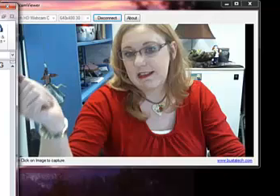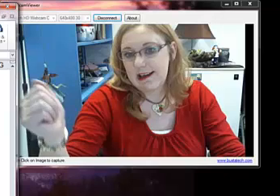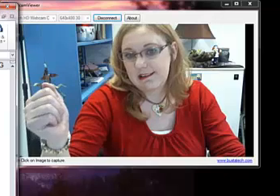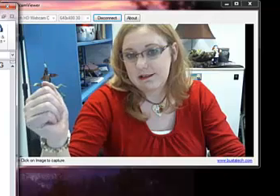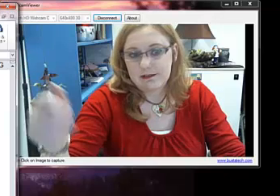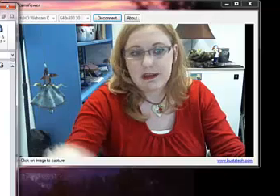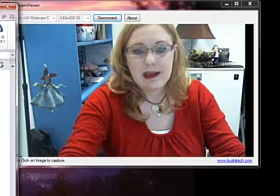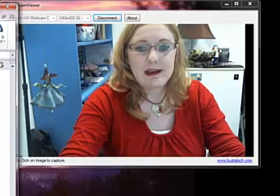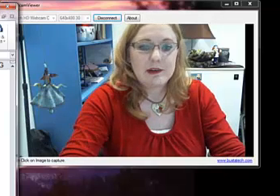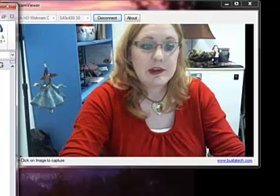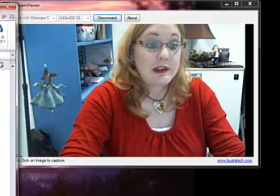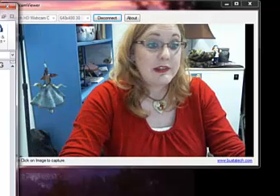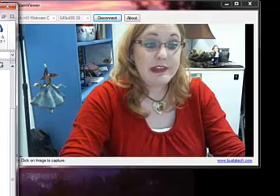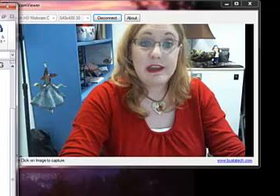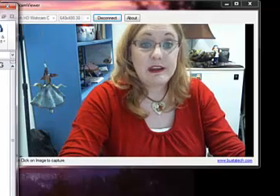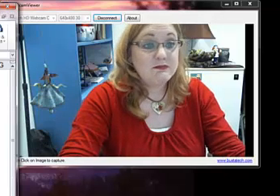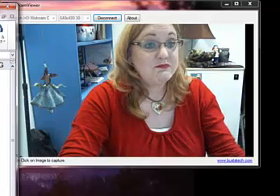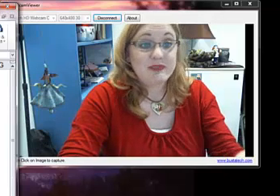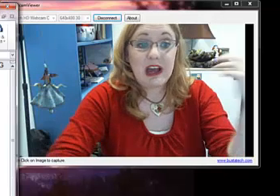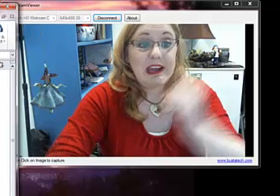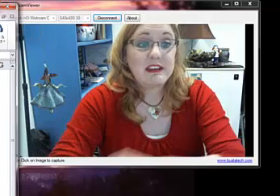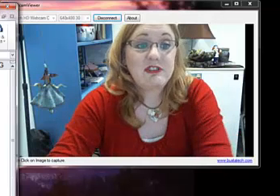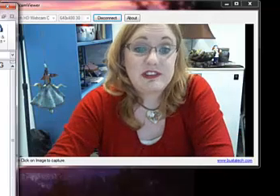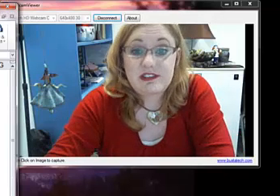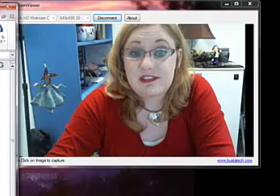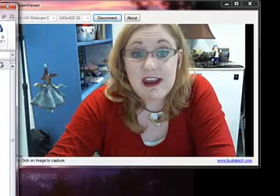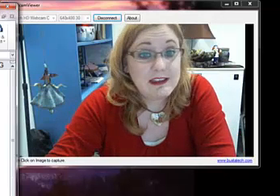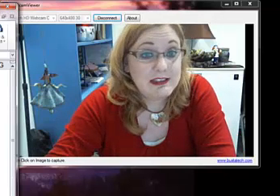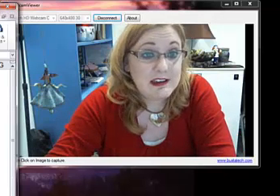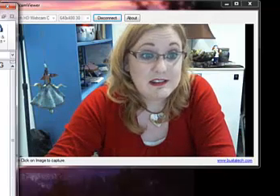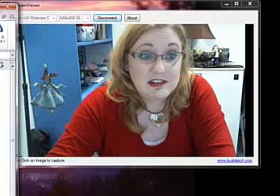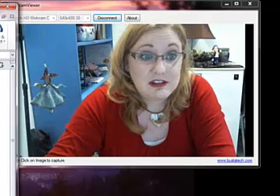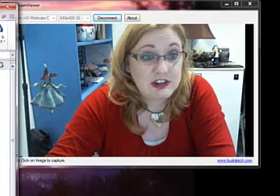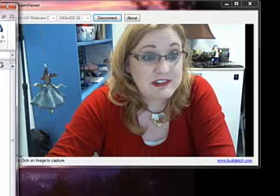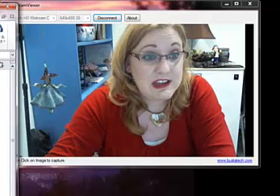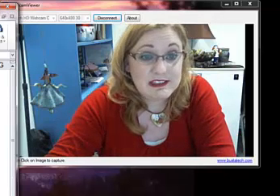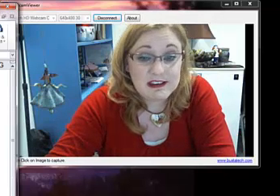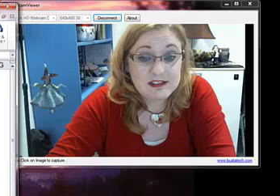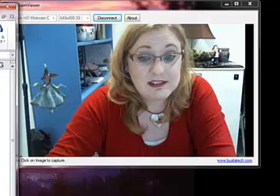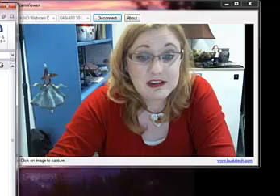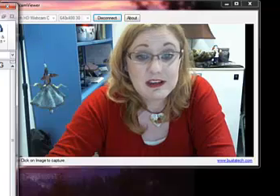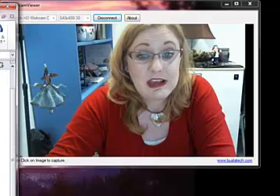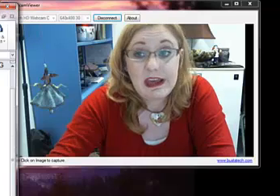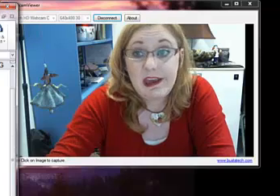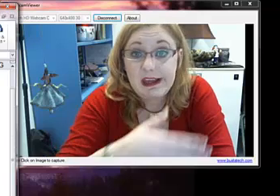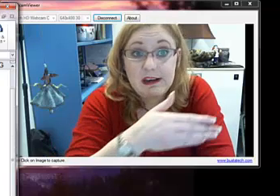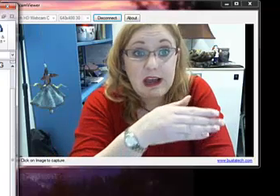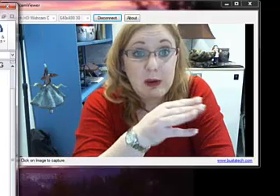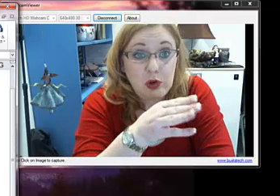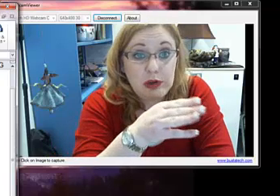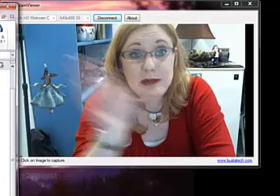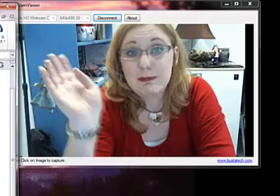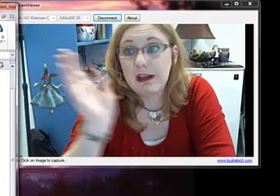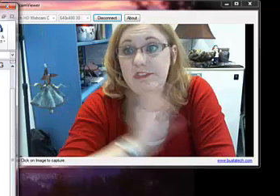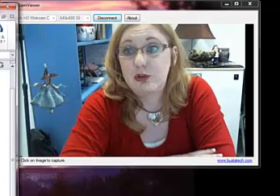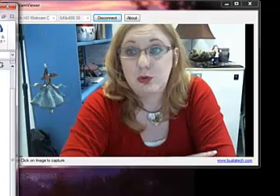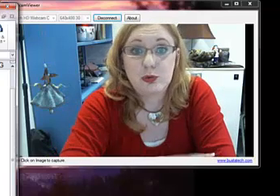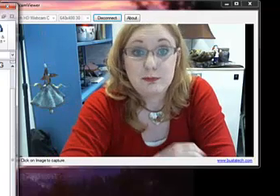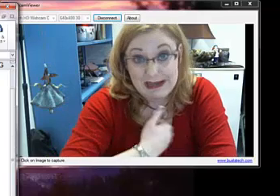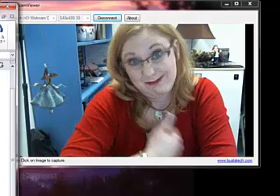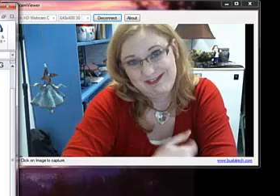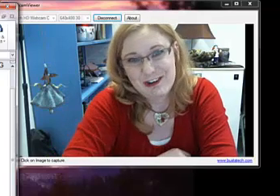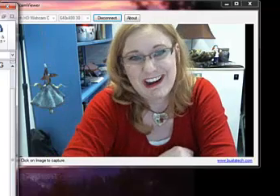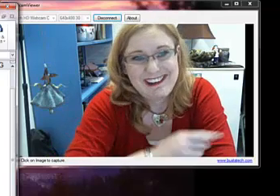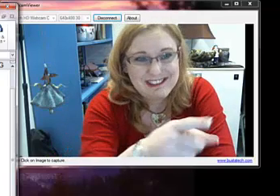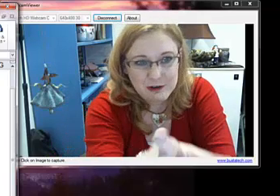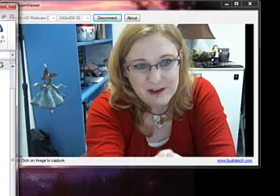like that. Okay, then I can just take this, just like this, and I will email it to